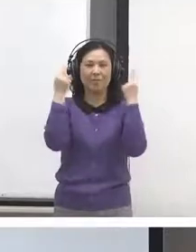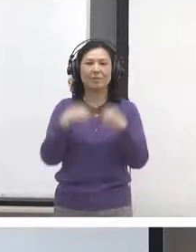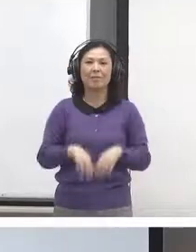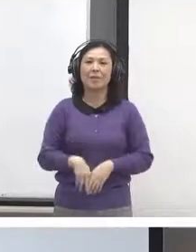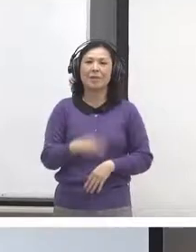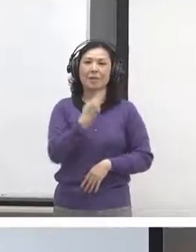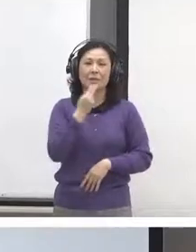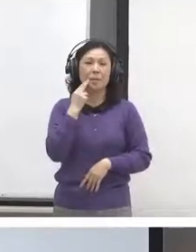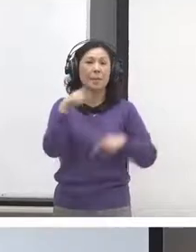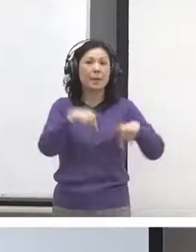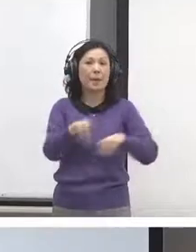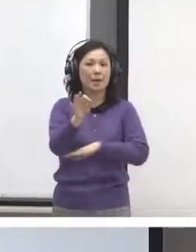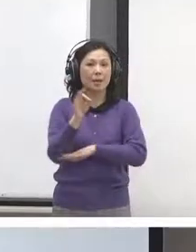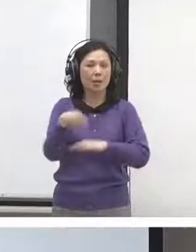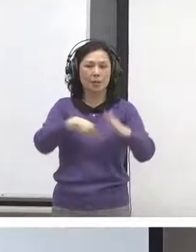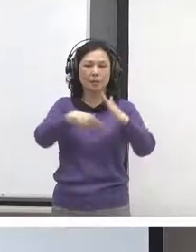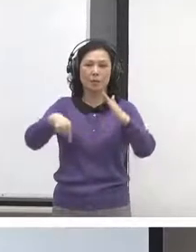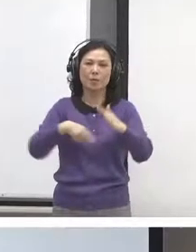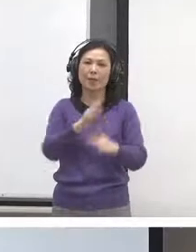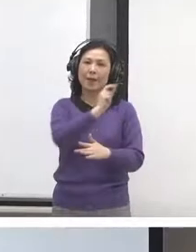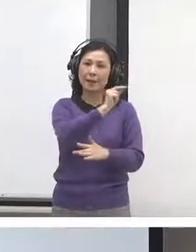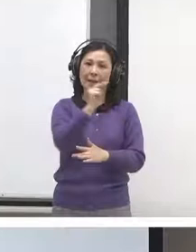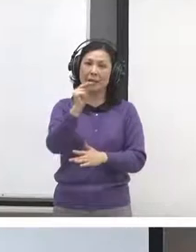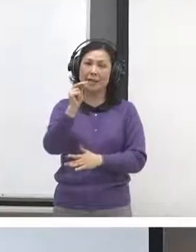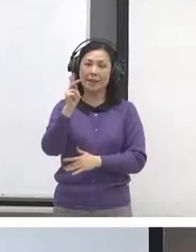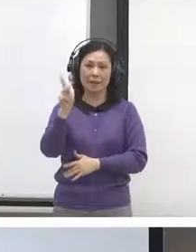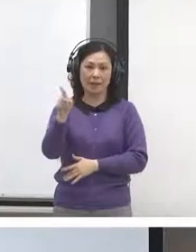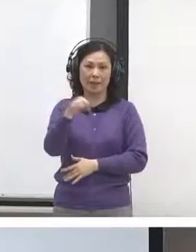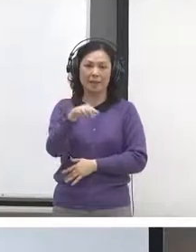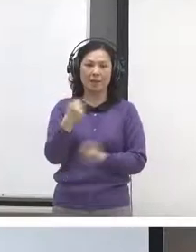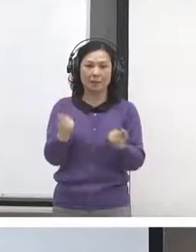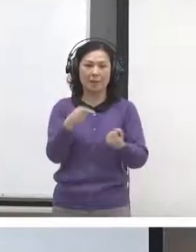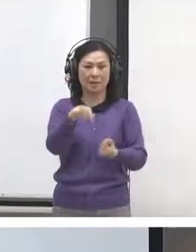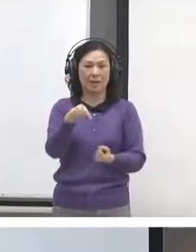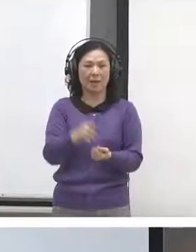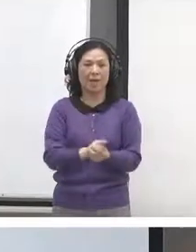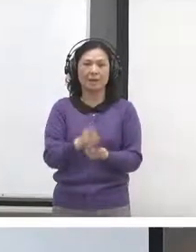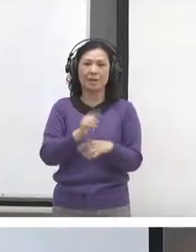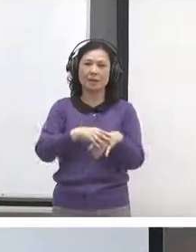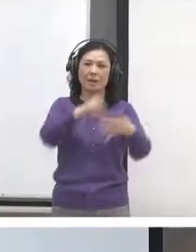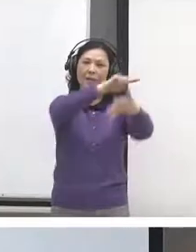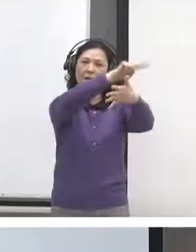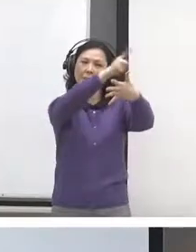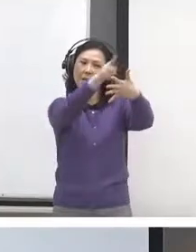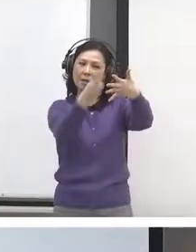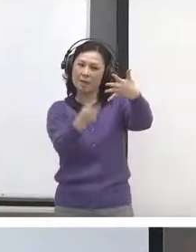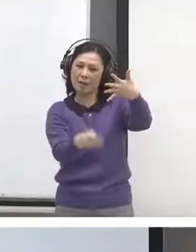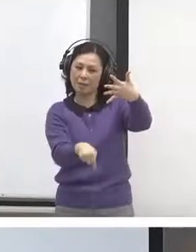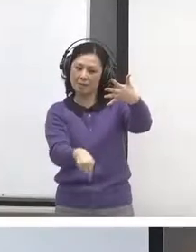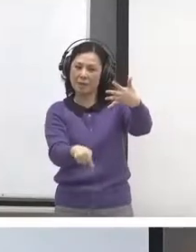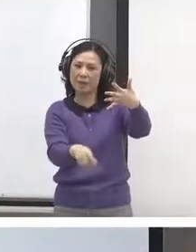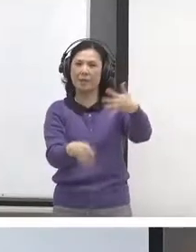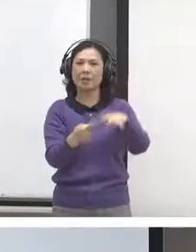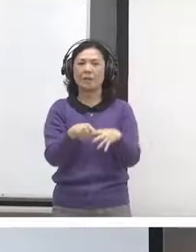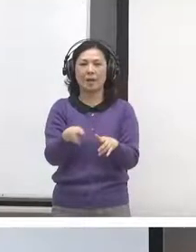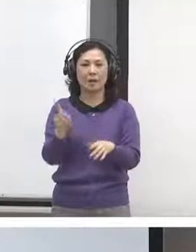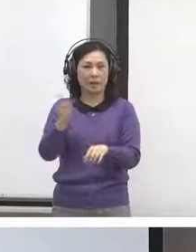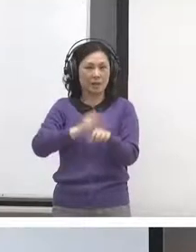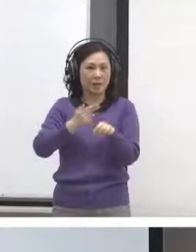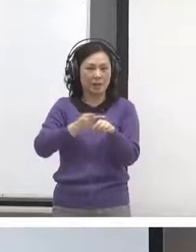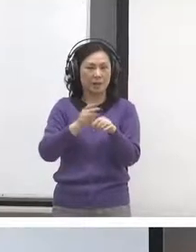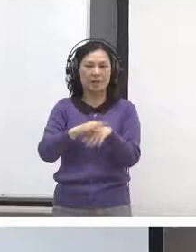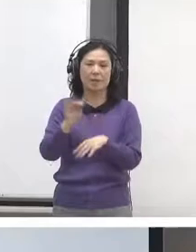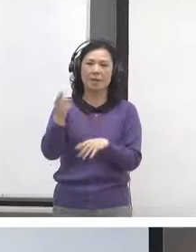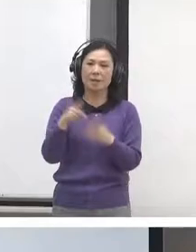transparency, activism, and a lot of expertise. I, who was among the participants, was greatly moved by experiences of the occupation